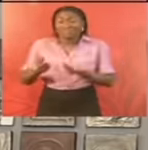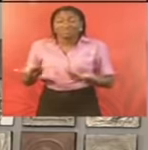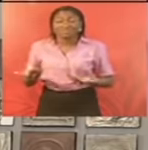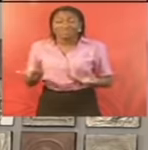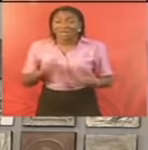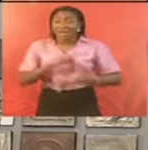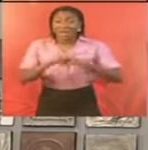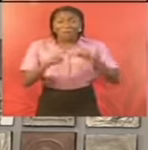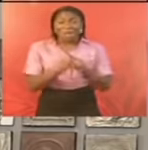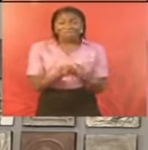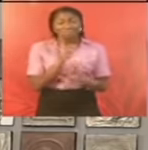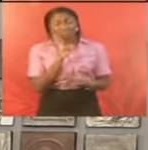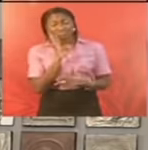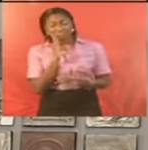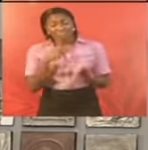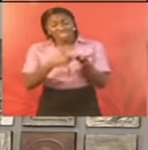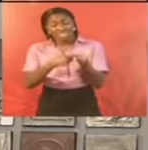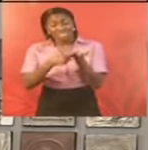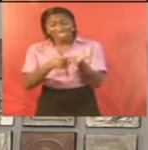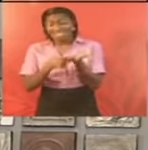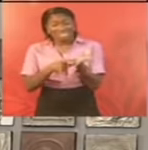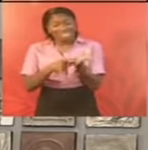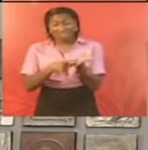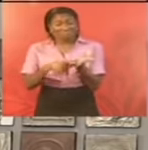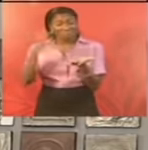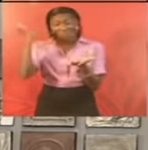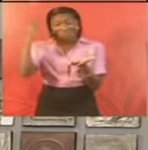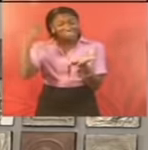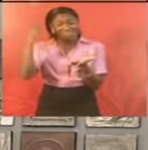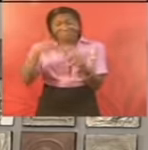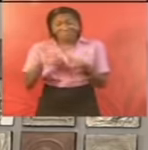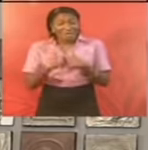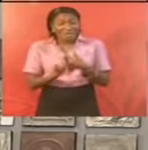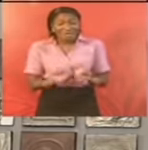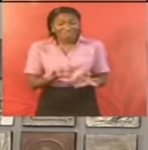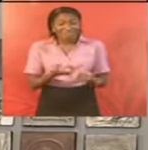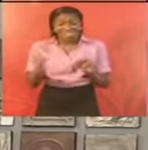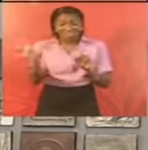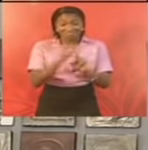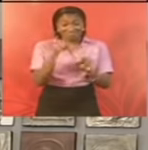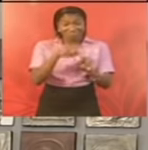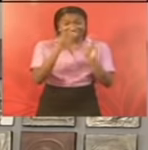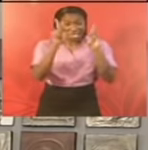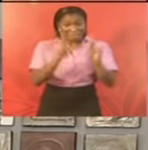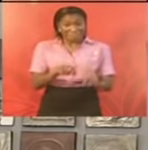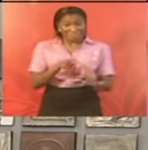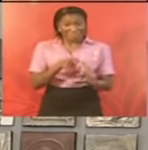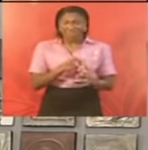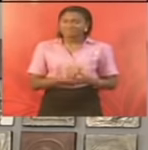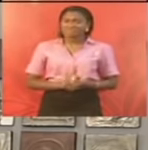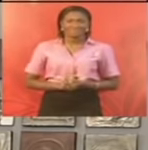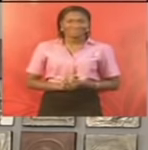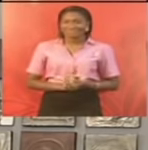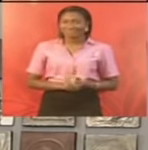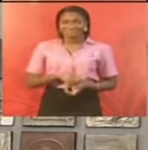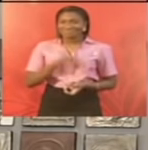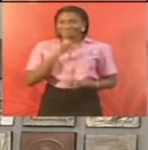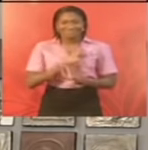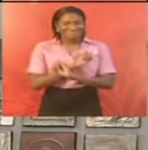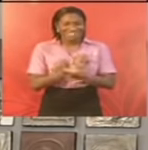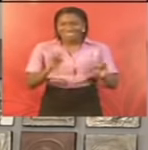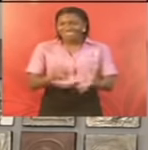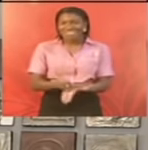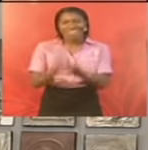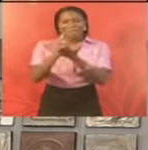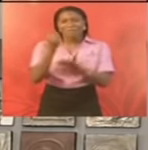us conclusive evidence. And in the case of 139, where we've completed that case investigation, there was nothing that specified